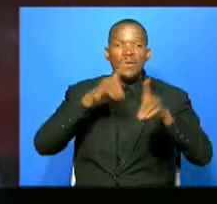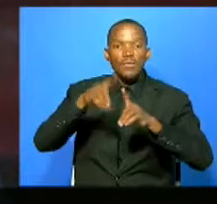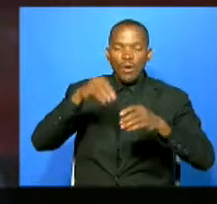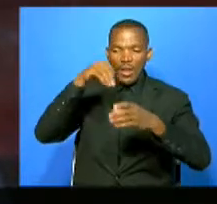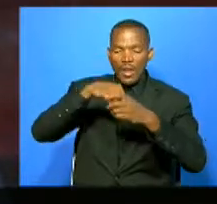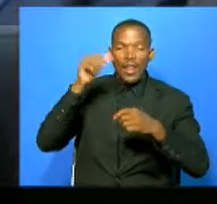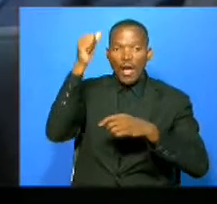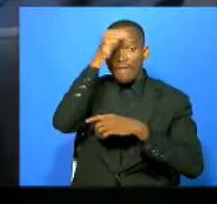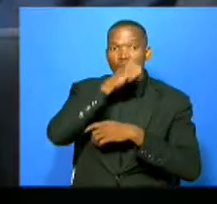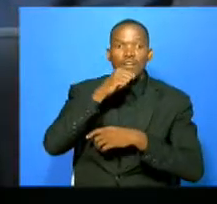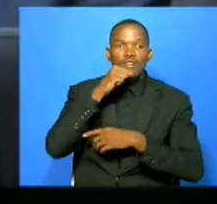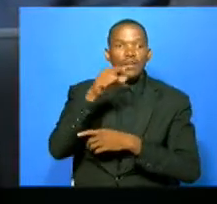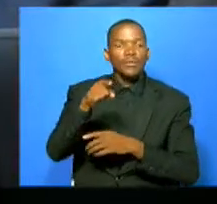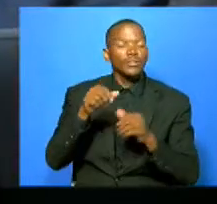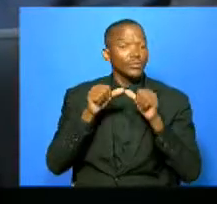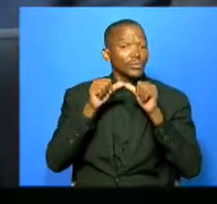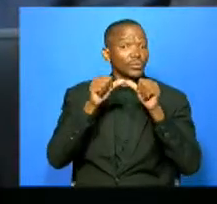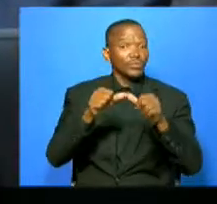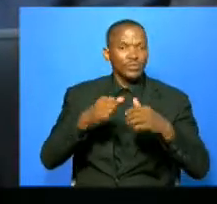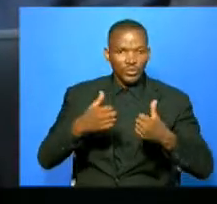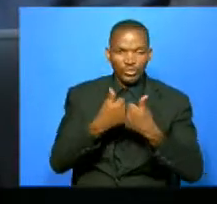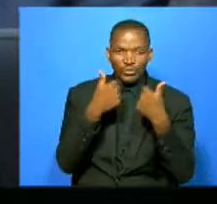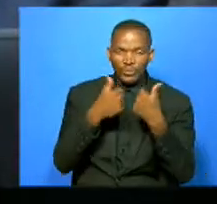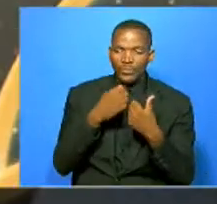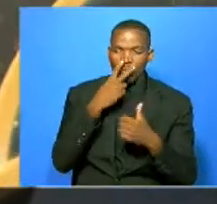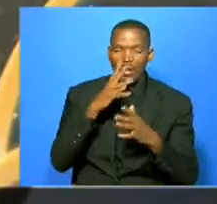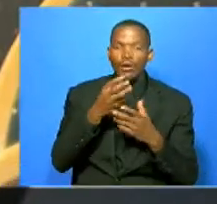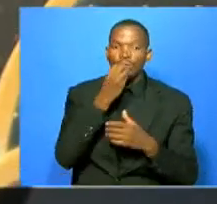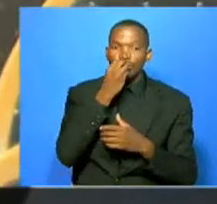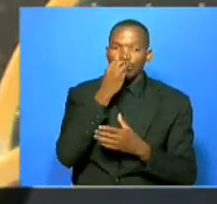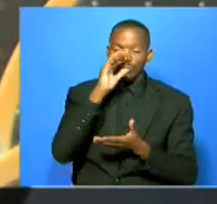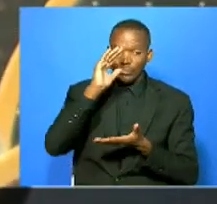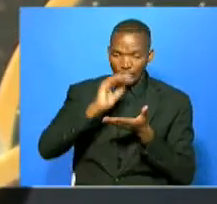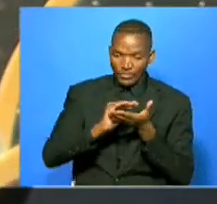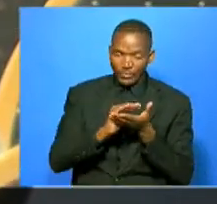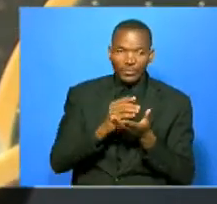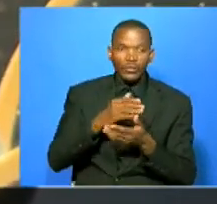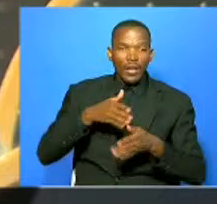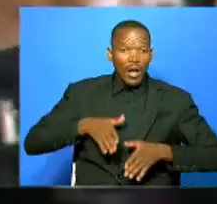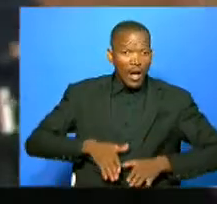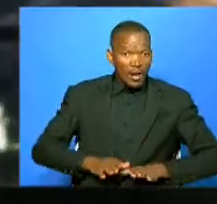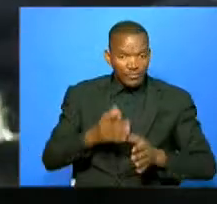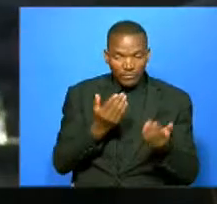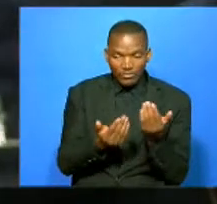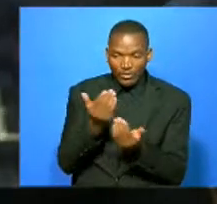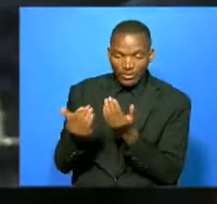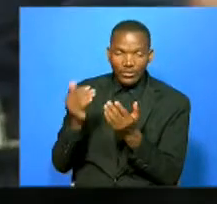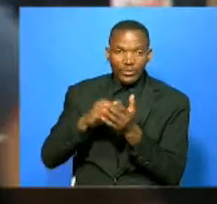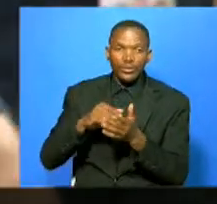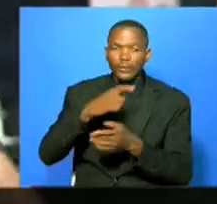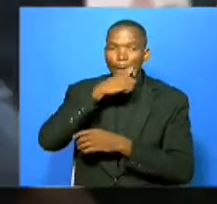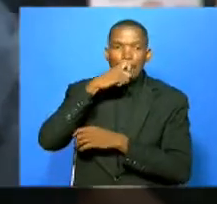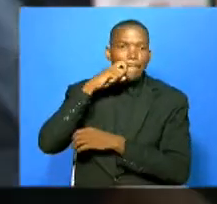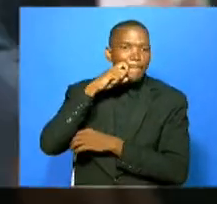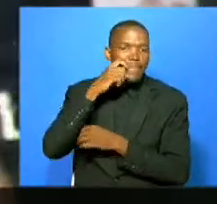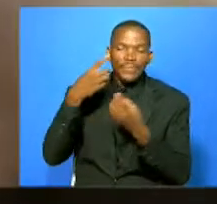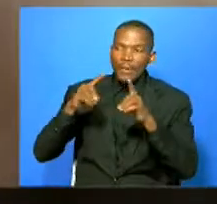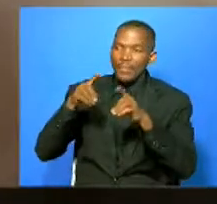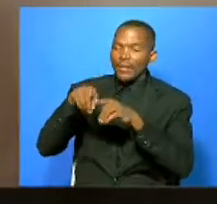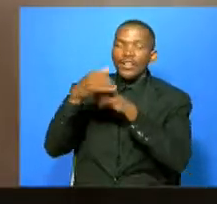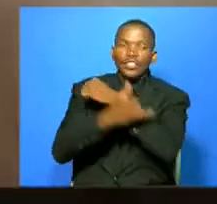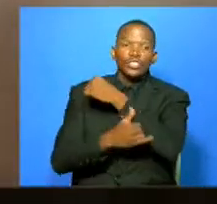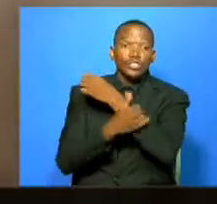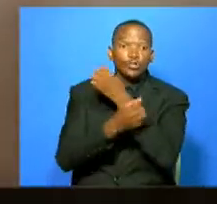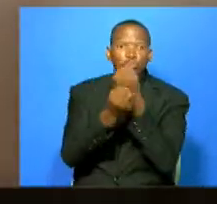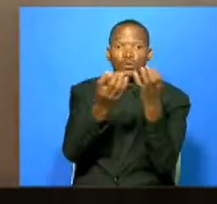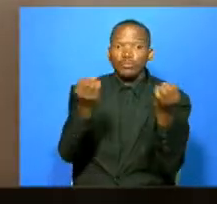borwa jwa Aforika ba mekamekane le diemo di tshwana le tlhaelo ya dijo, tlala mo baneng ga mmogo le leuba le le apereng mafatshe a